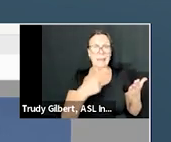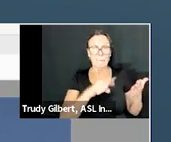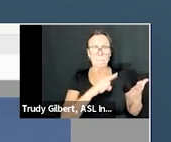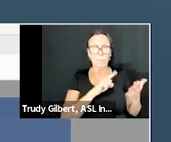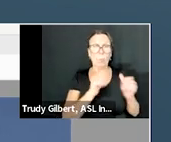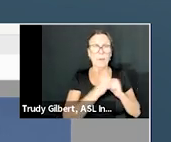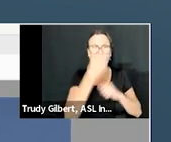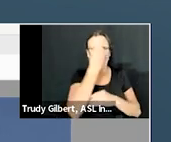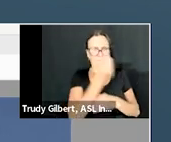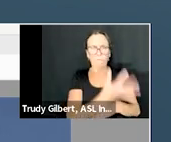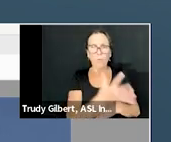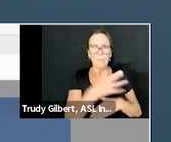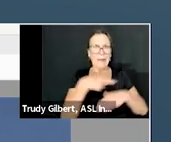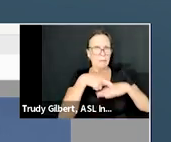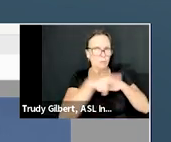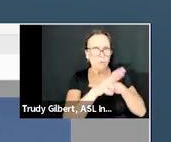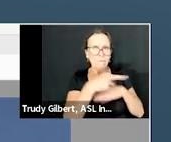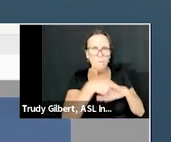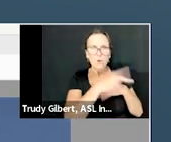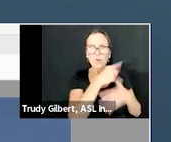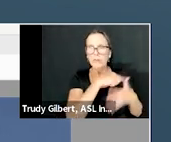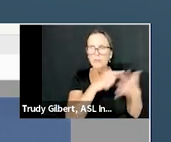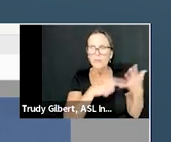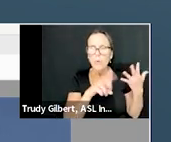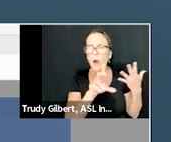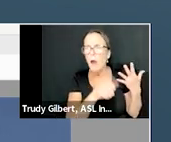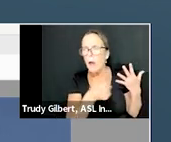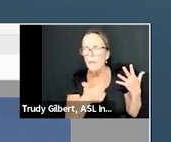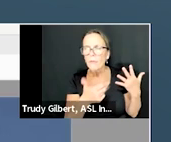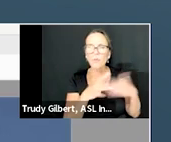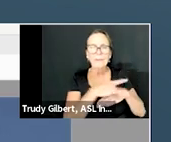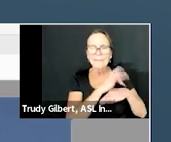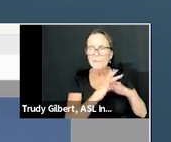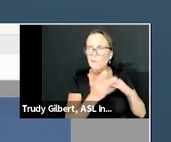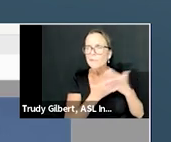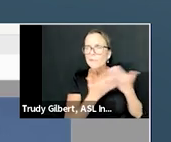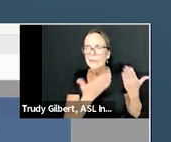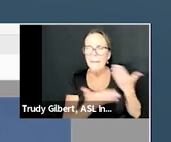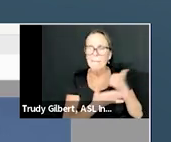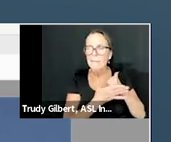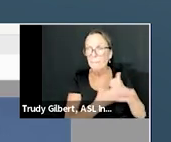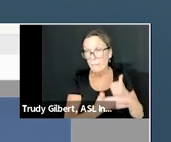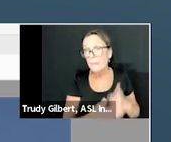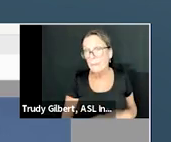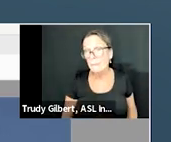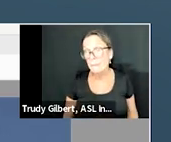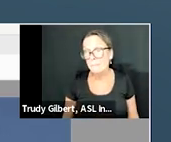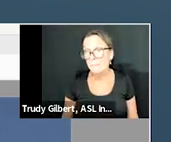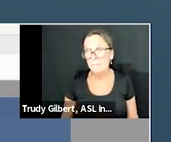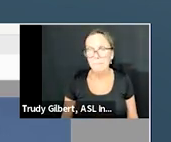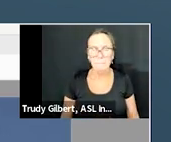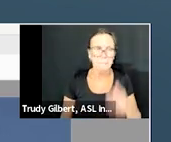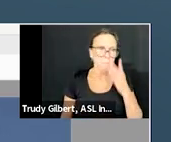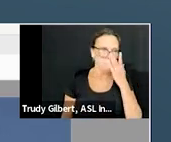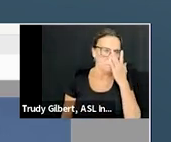and give them referrals to other appropriate resources that that may be available to